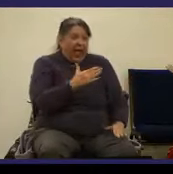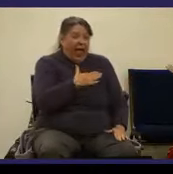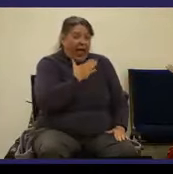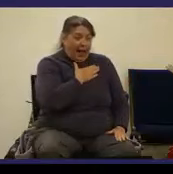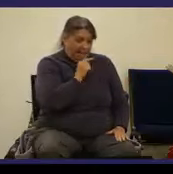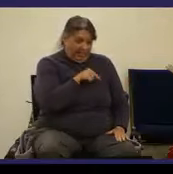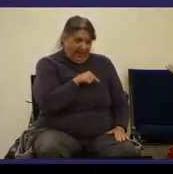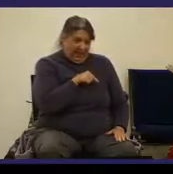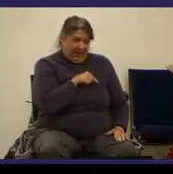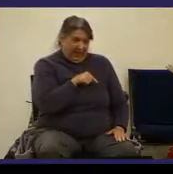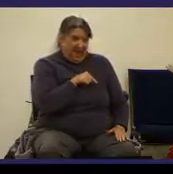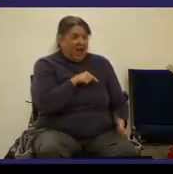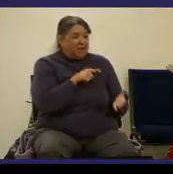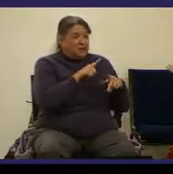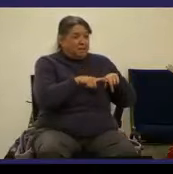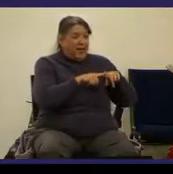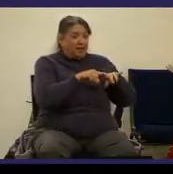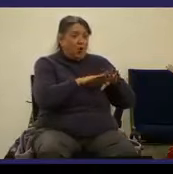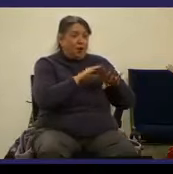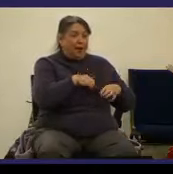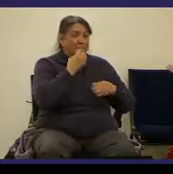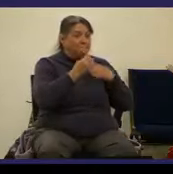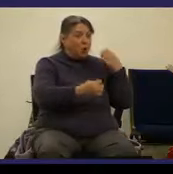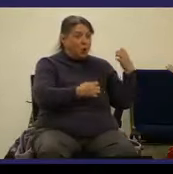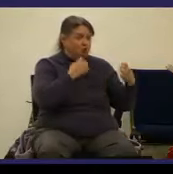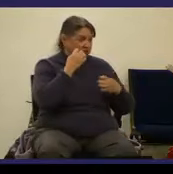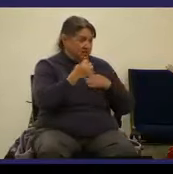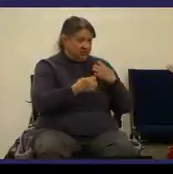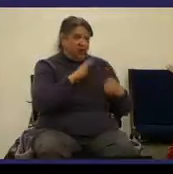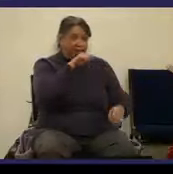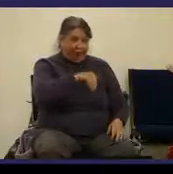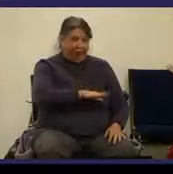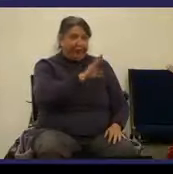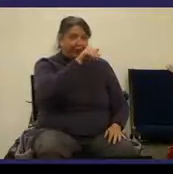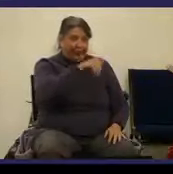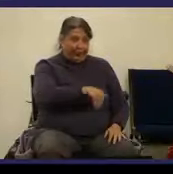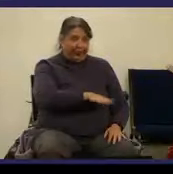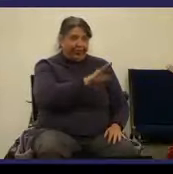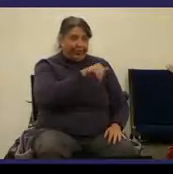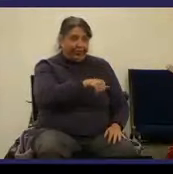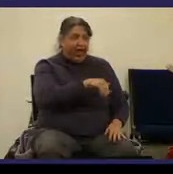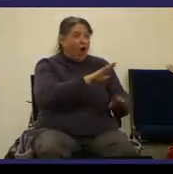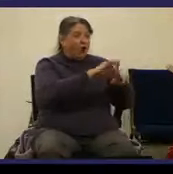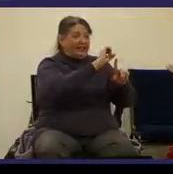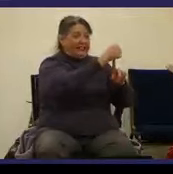state typically dependent upon external circumstances.